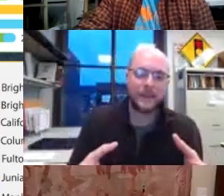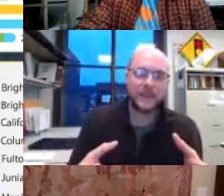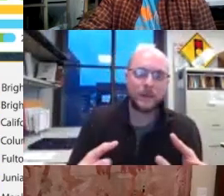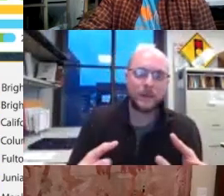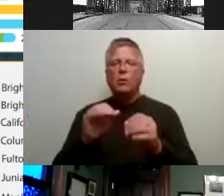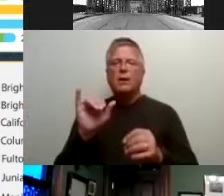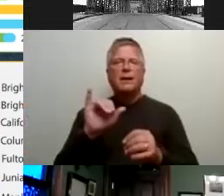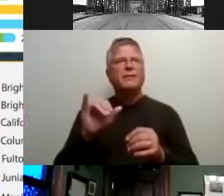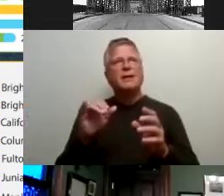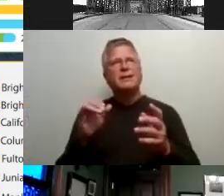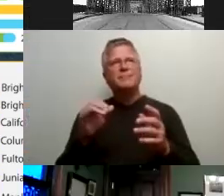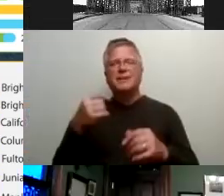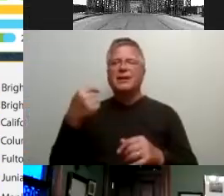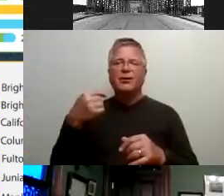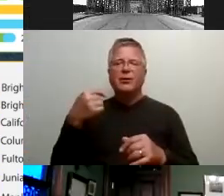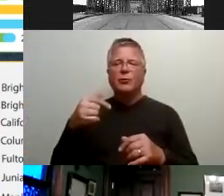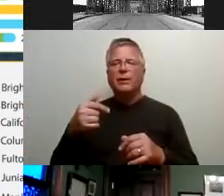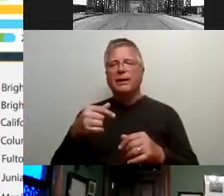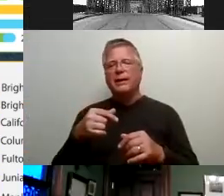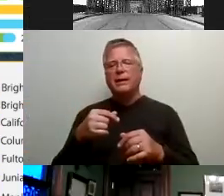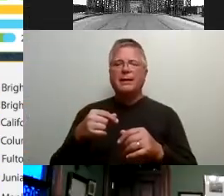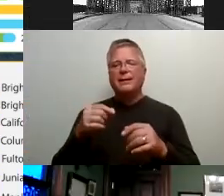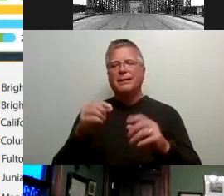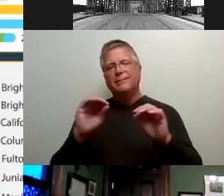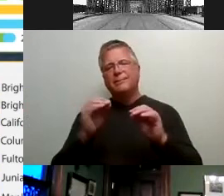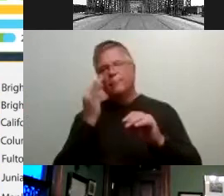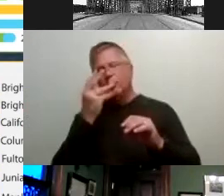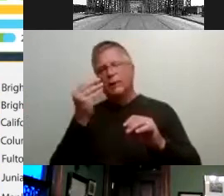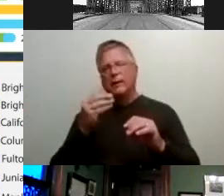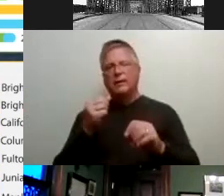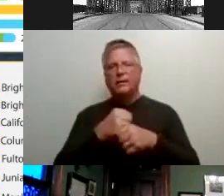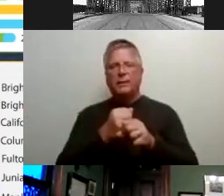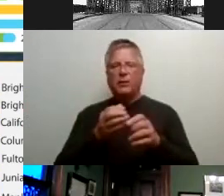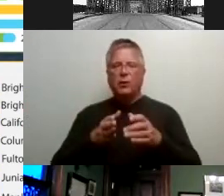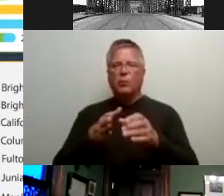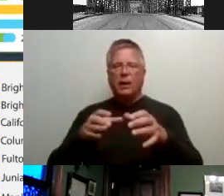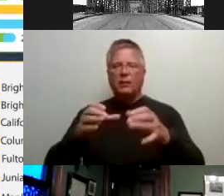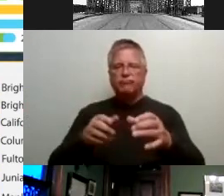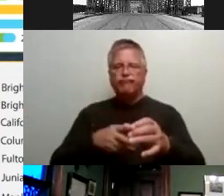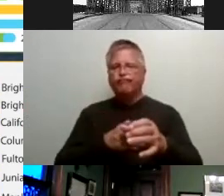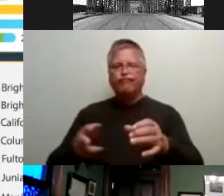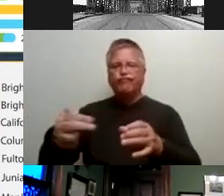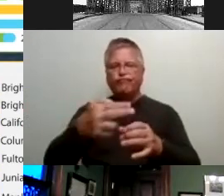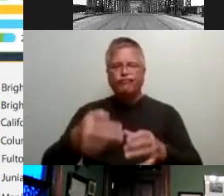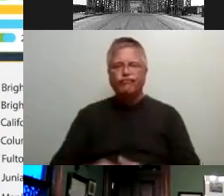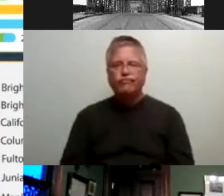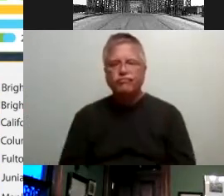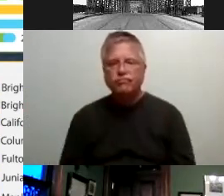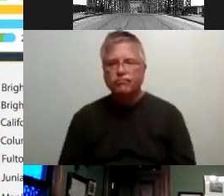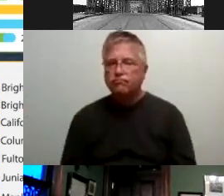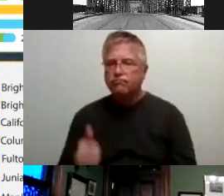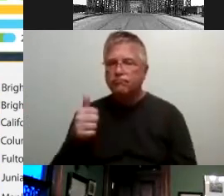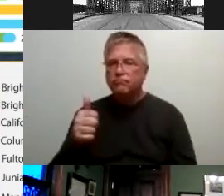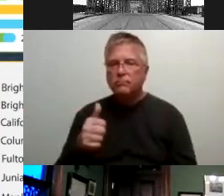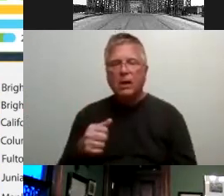a greening of the route, if anything. All right, sounds good. Yeah, so I guess we could maybe.